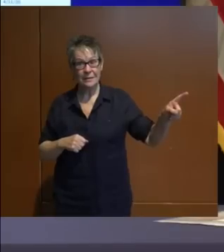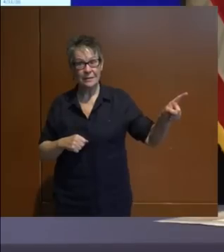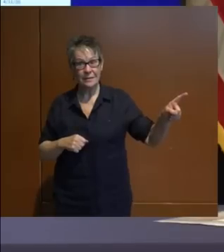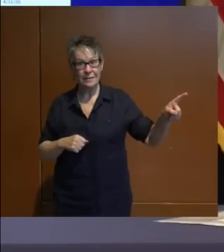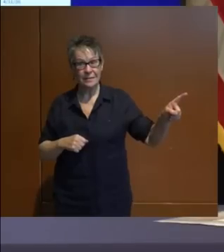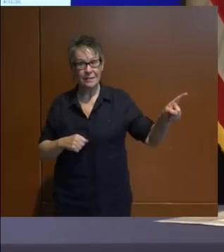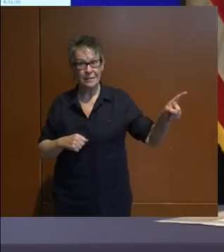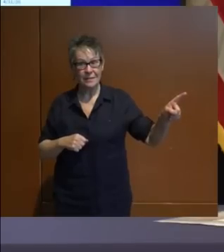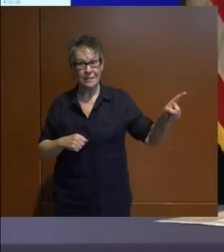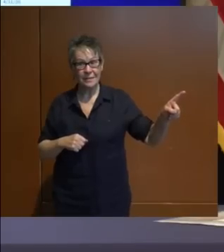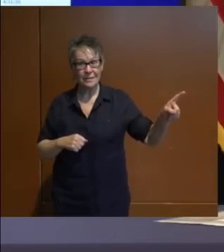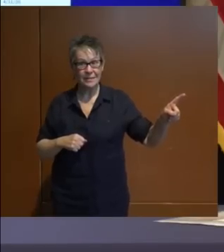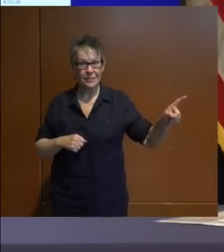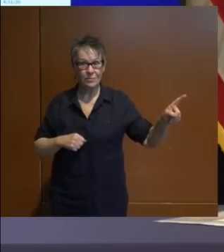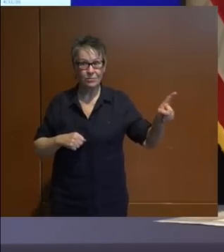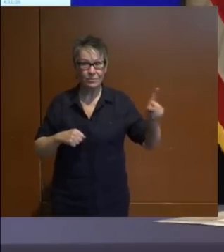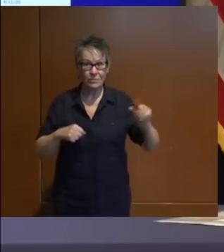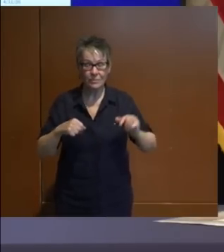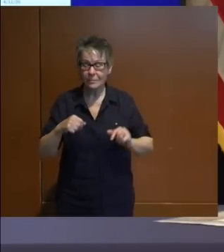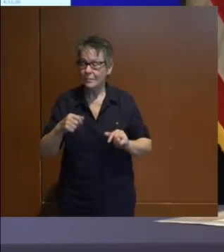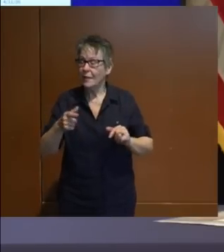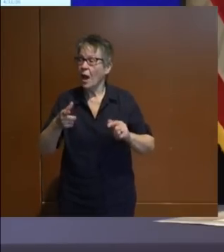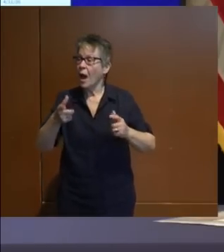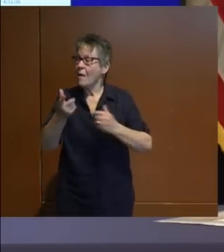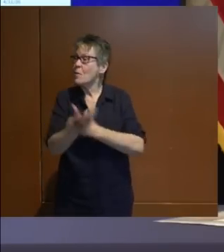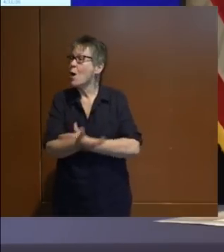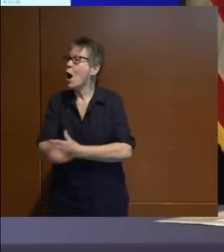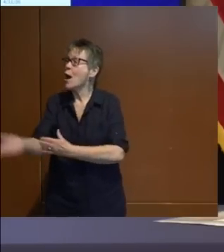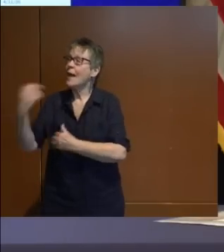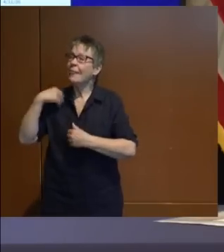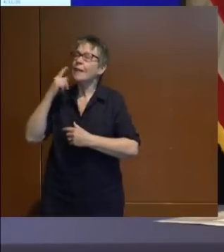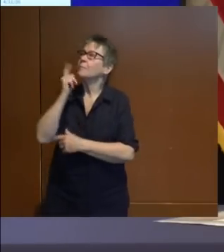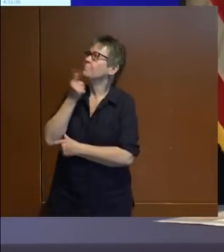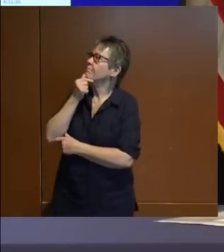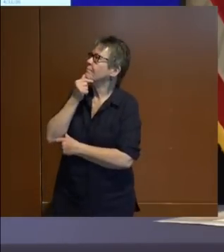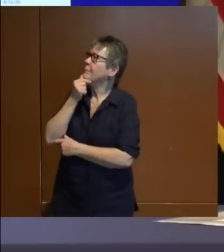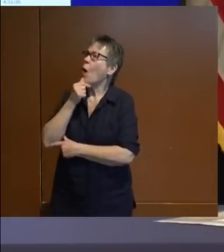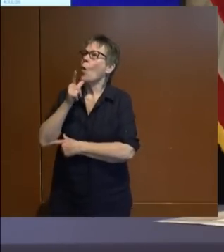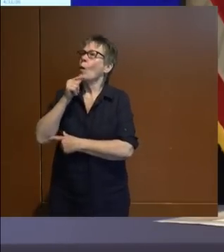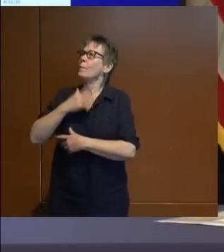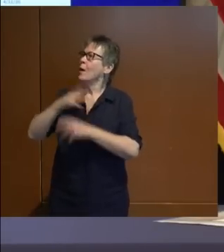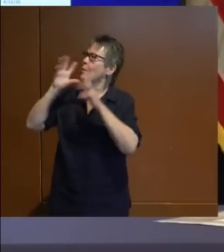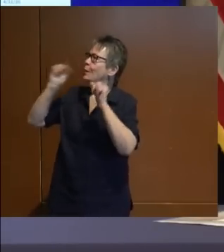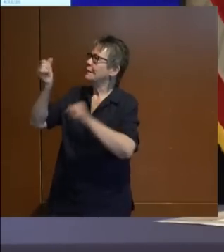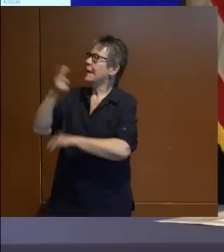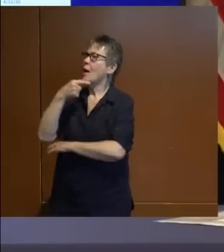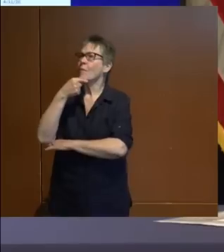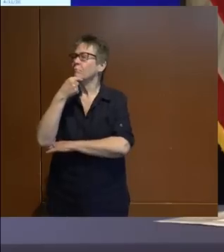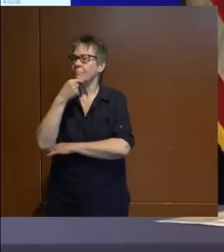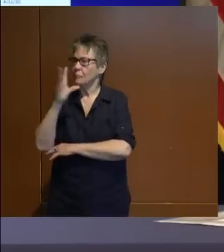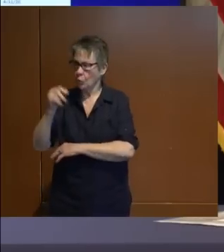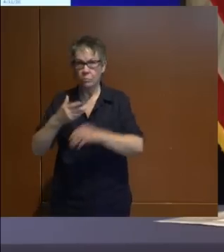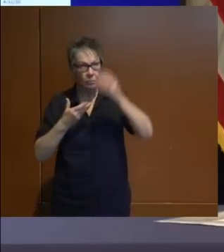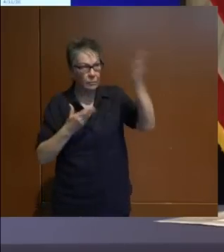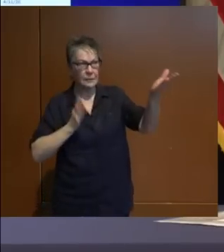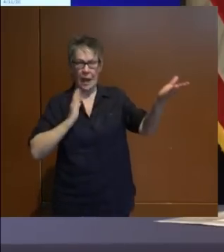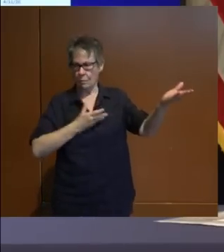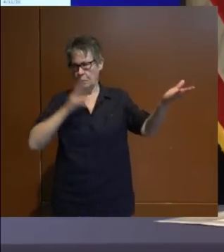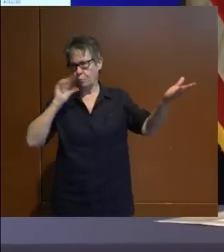Z? The president is Donald Trump. The vice president is Mike Pence. There's one federal